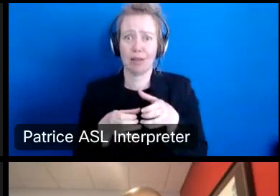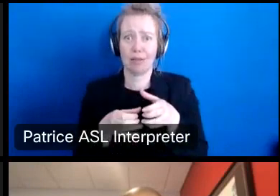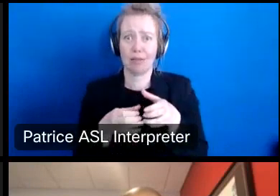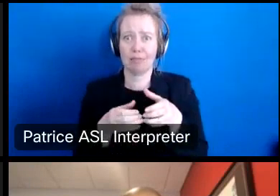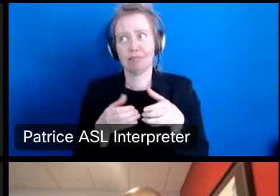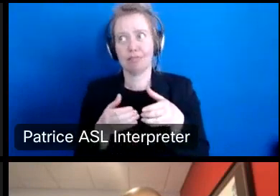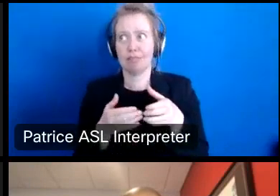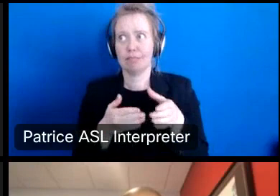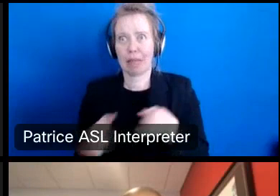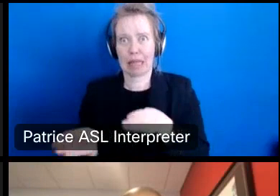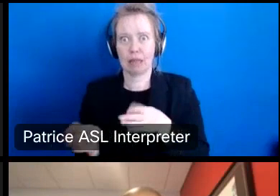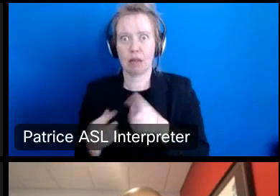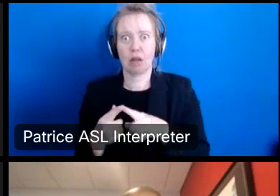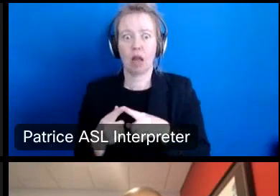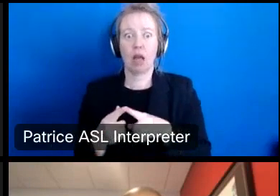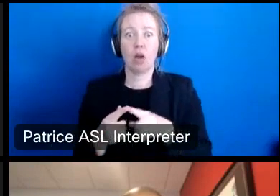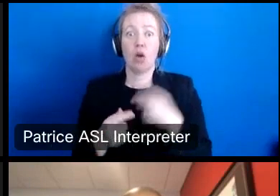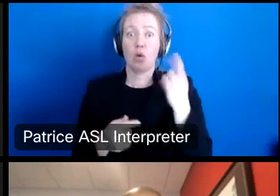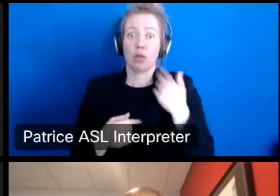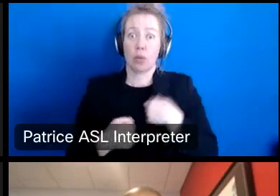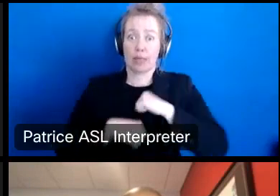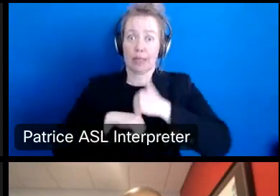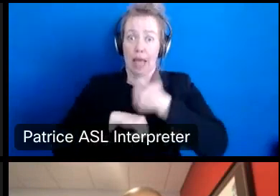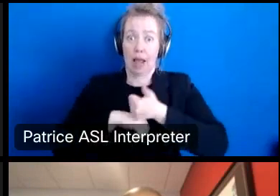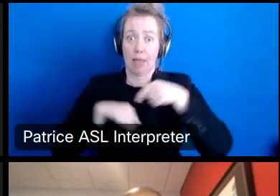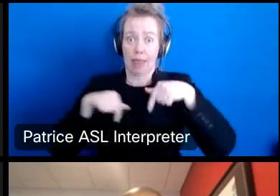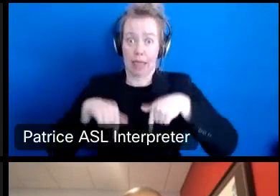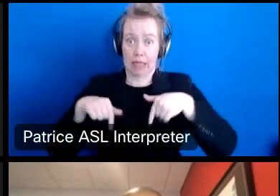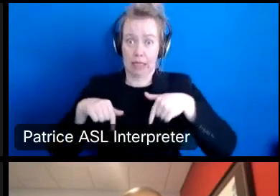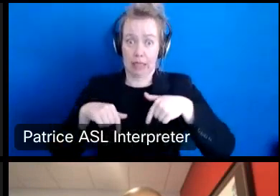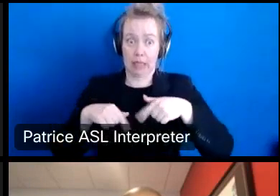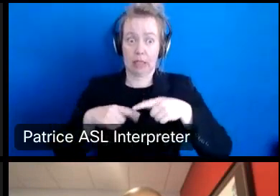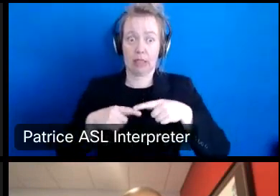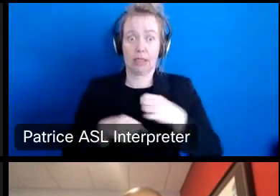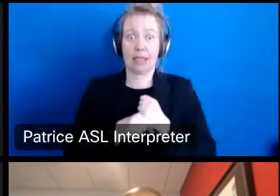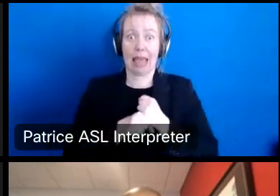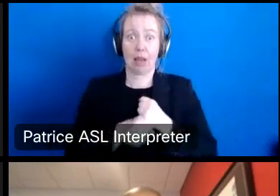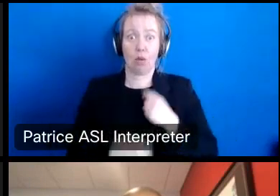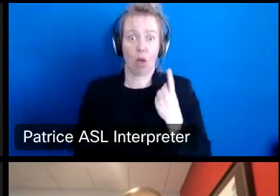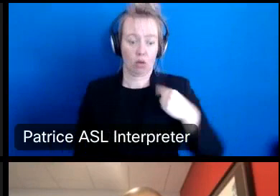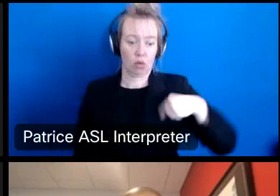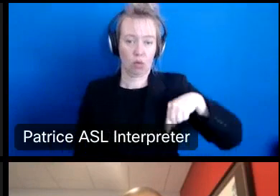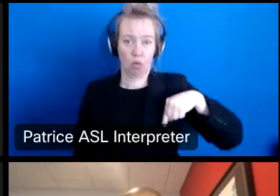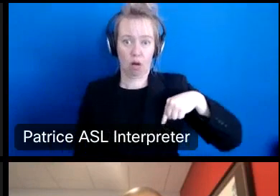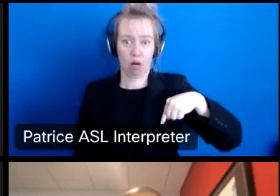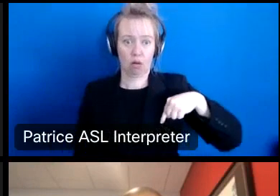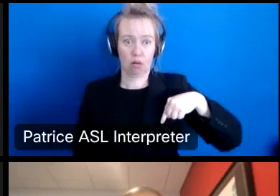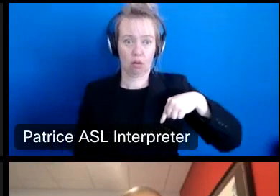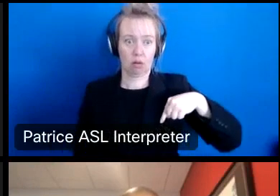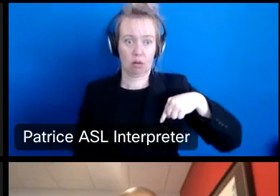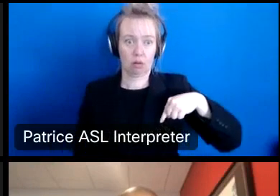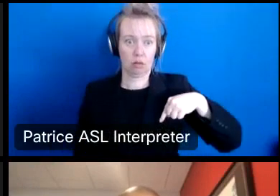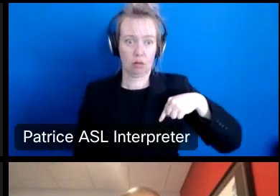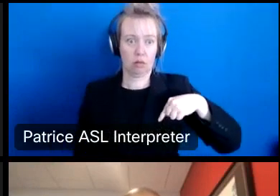reason we actually launched this was to actually take a quarter. So instead of being